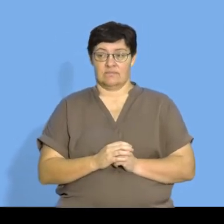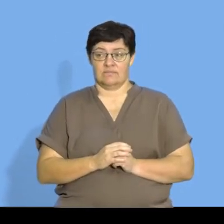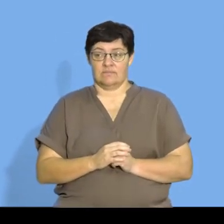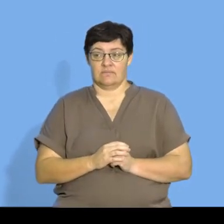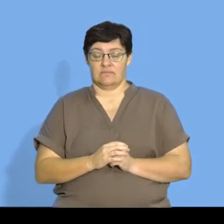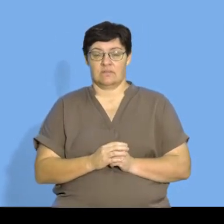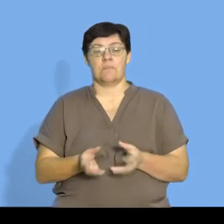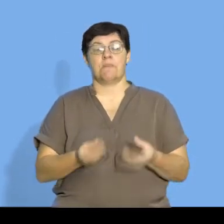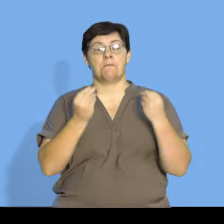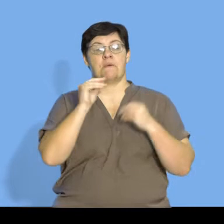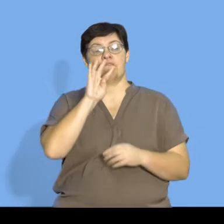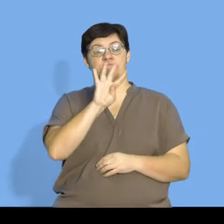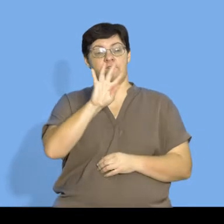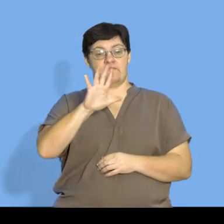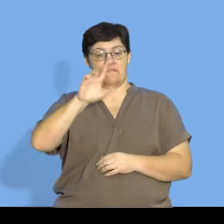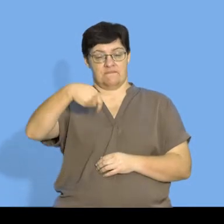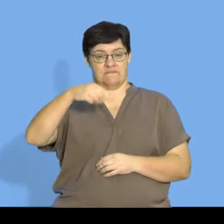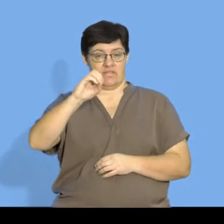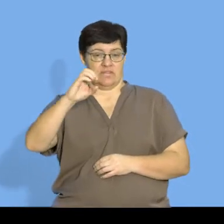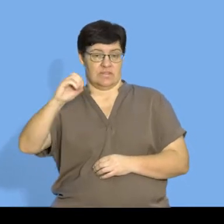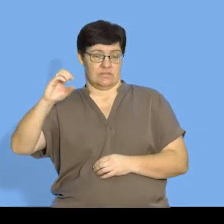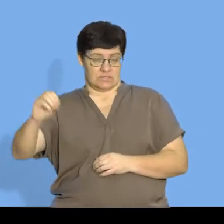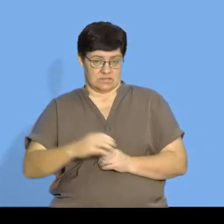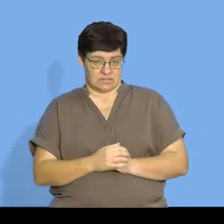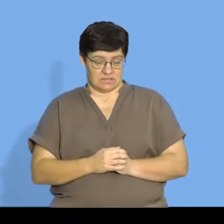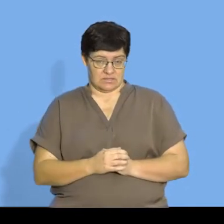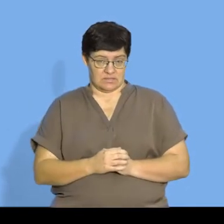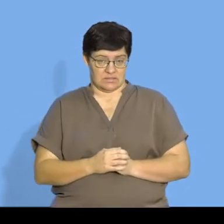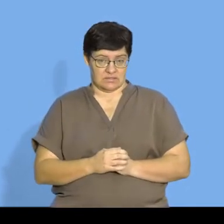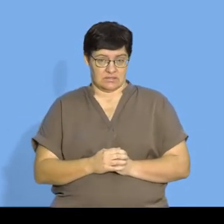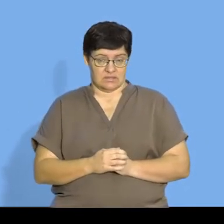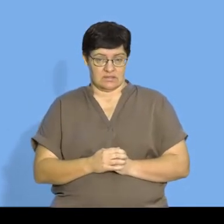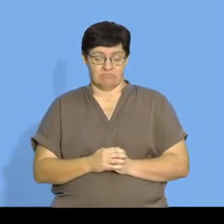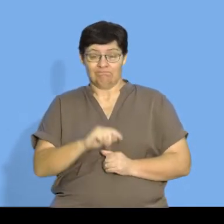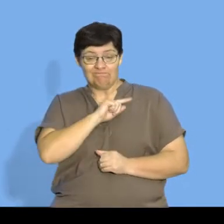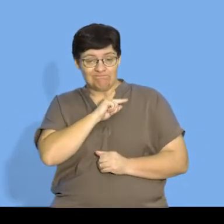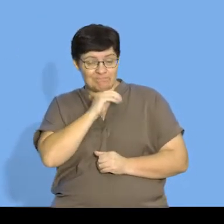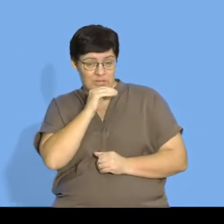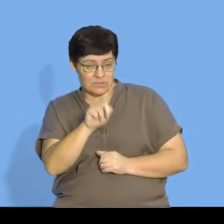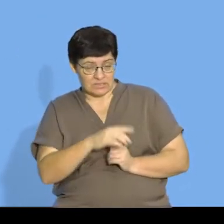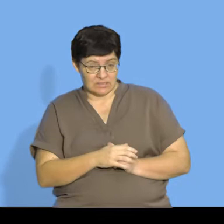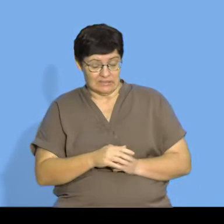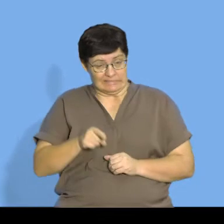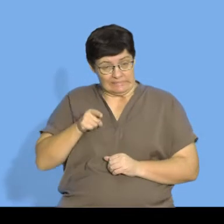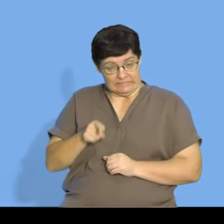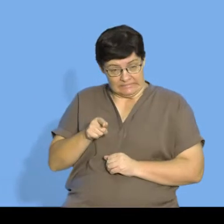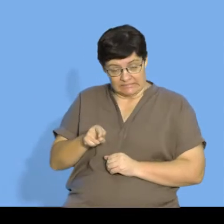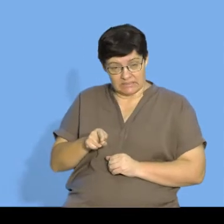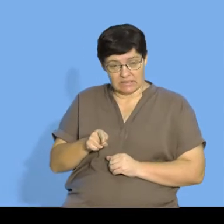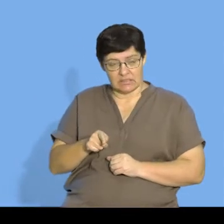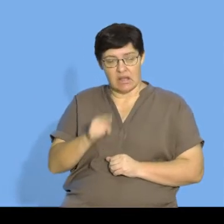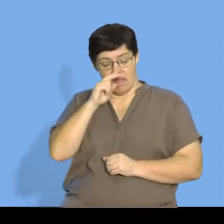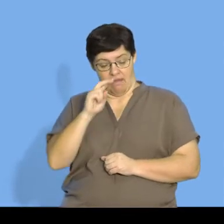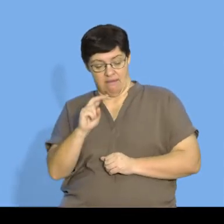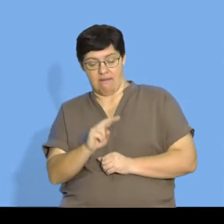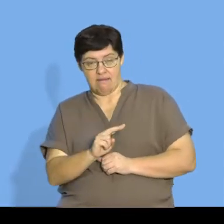okay, and that gives you a figure of 45,000. So this means, therefore, that this figure here that we